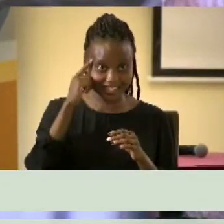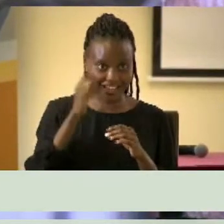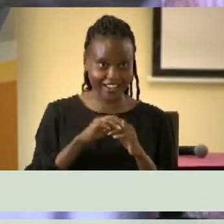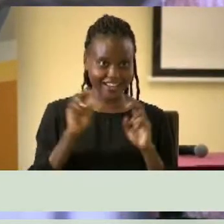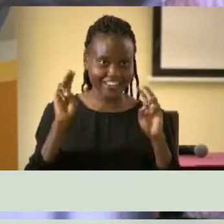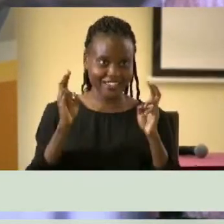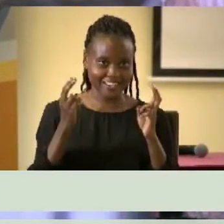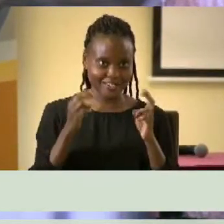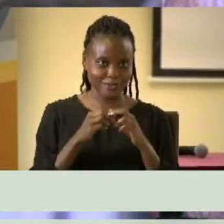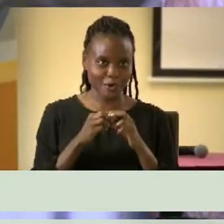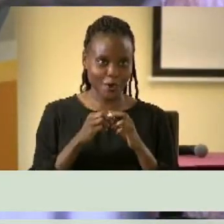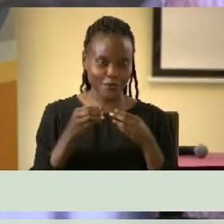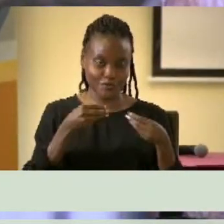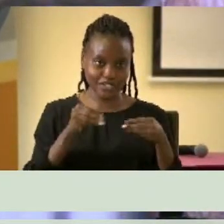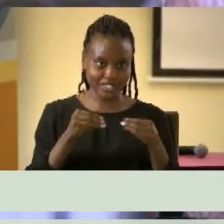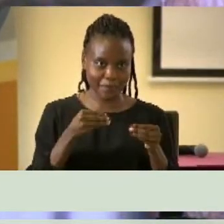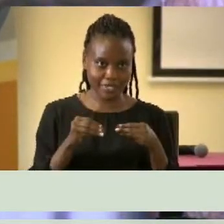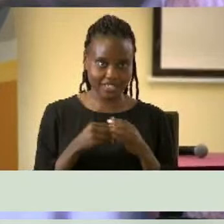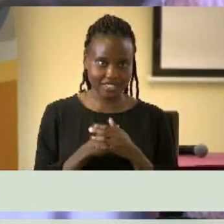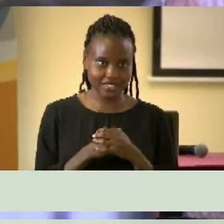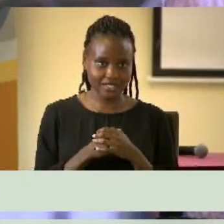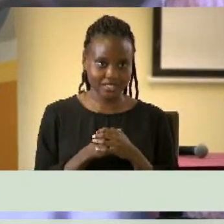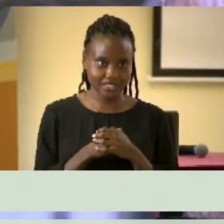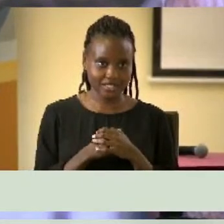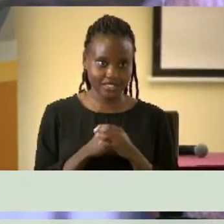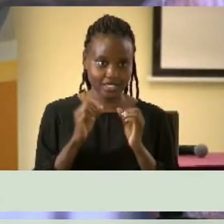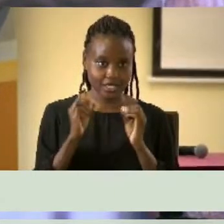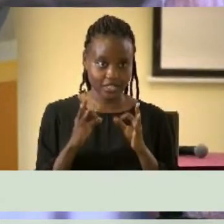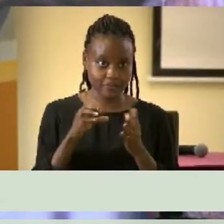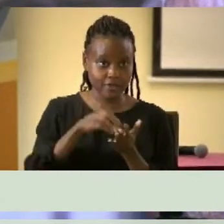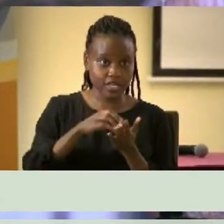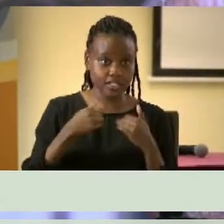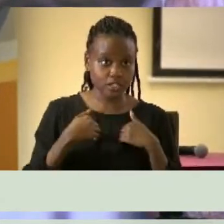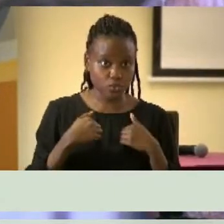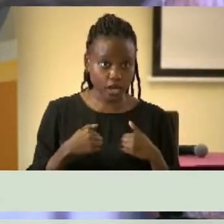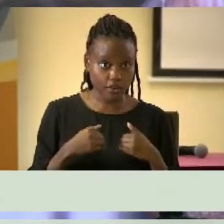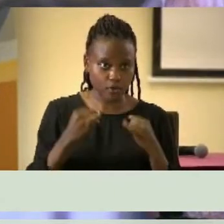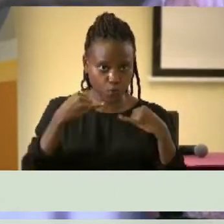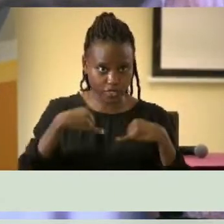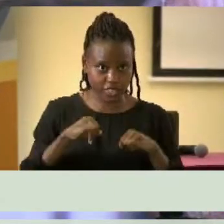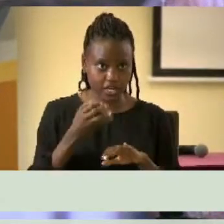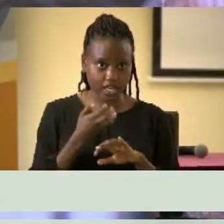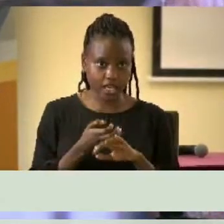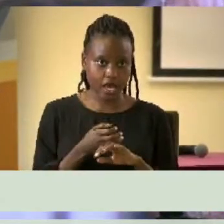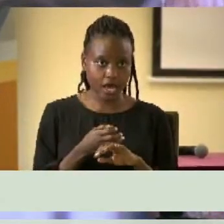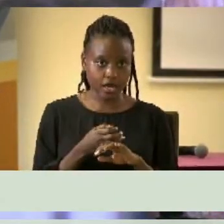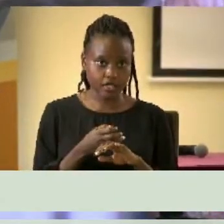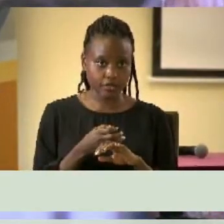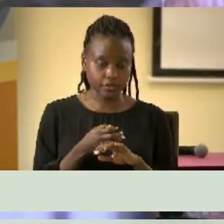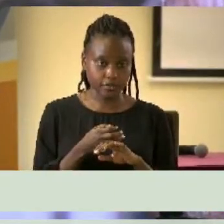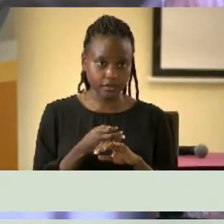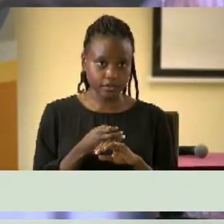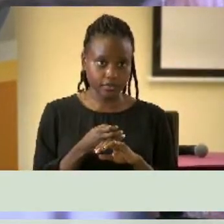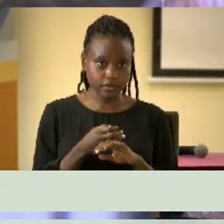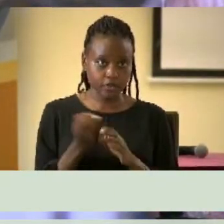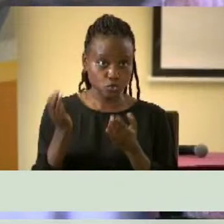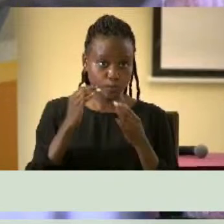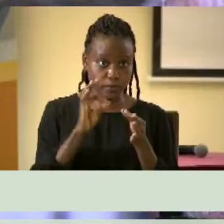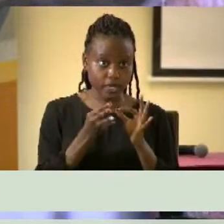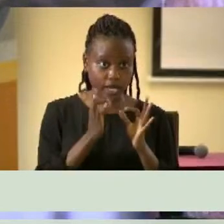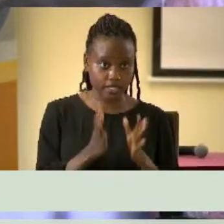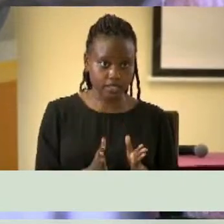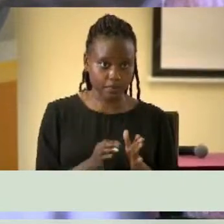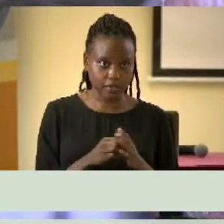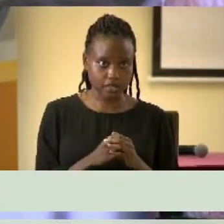hearing disability. Whenever we have cases of this nature, we try very hard to avail an